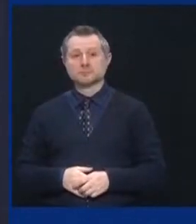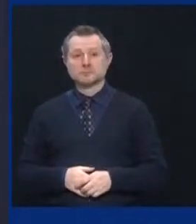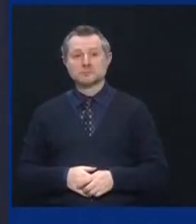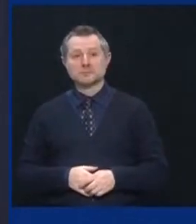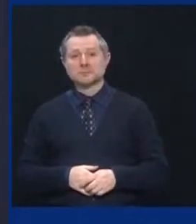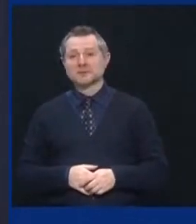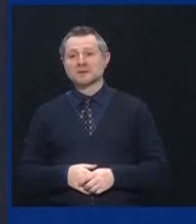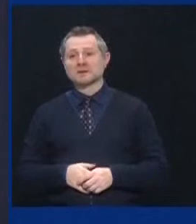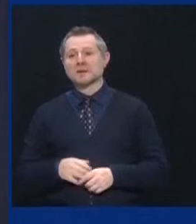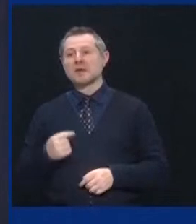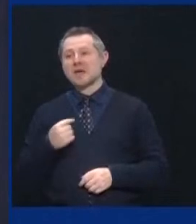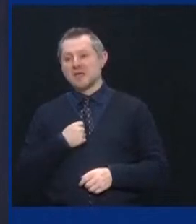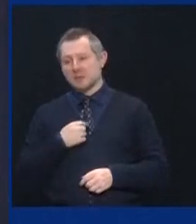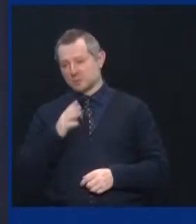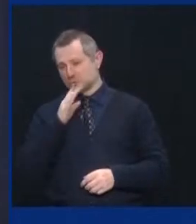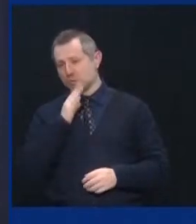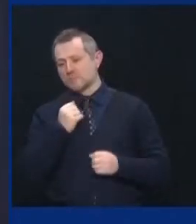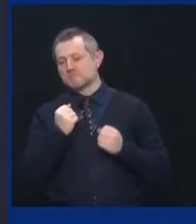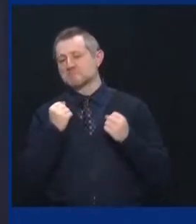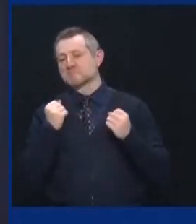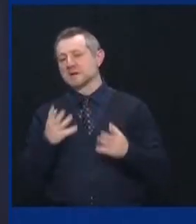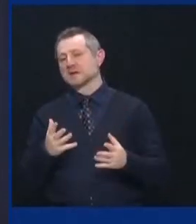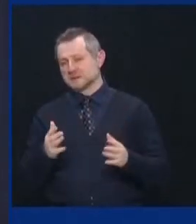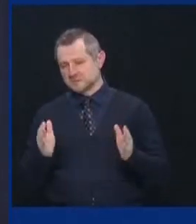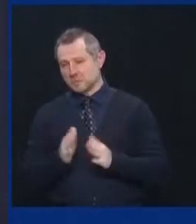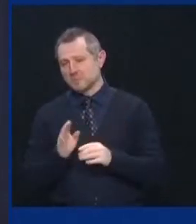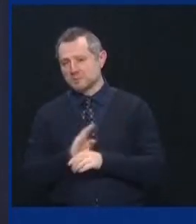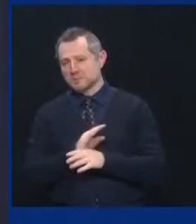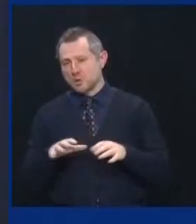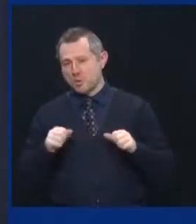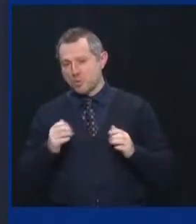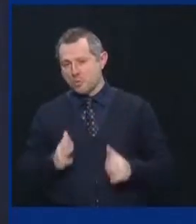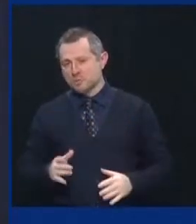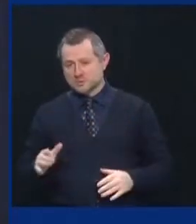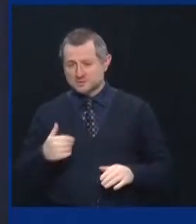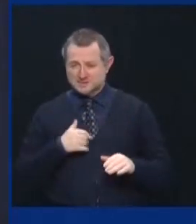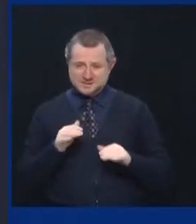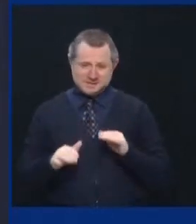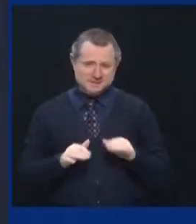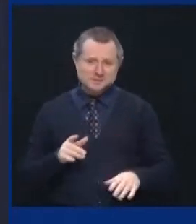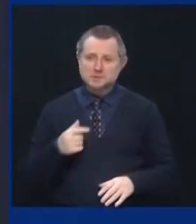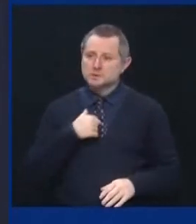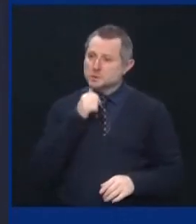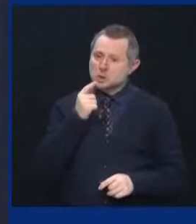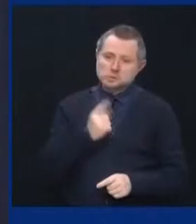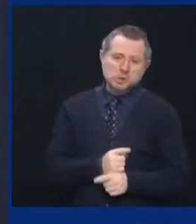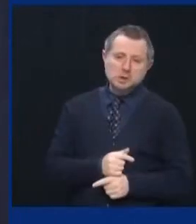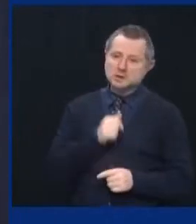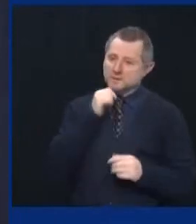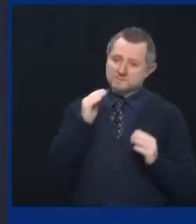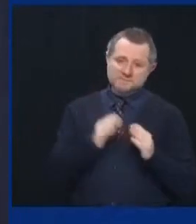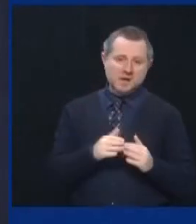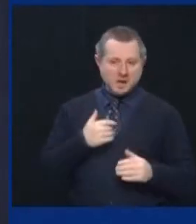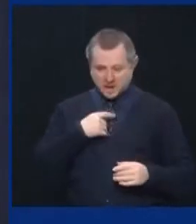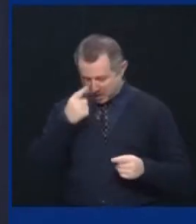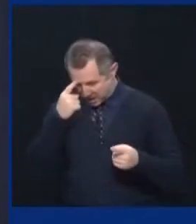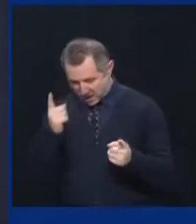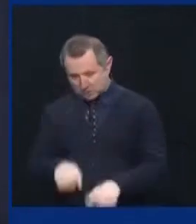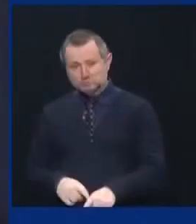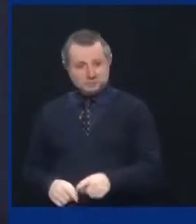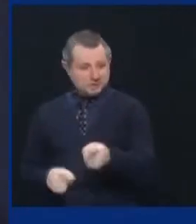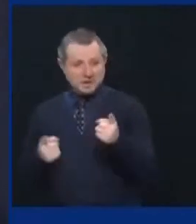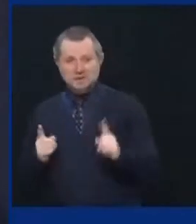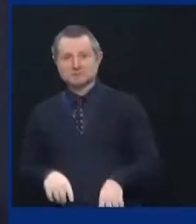and I've spoken to many small businesses who think it's wrong and it's unfair, and I agree with them. I understand